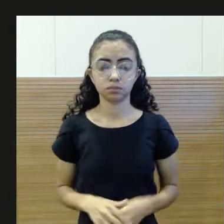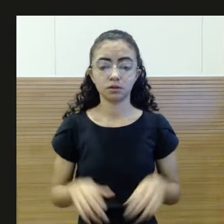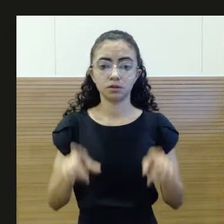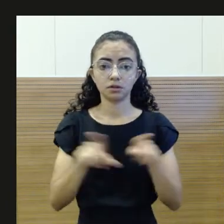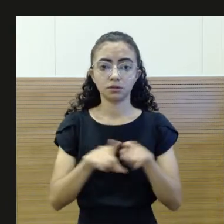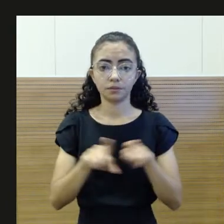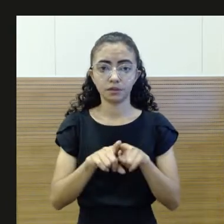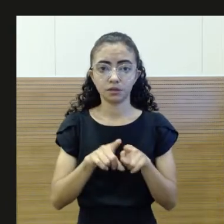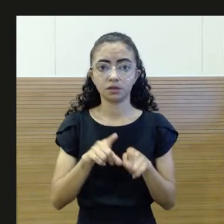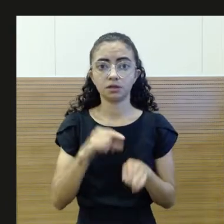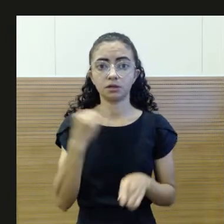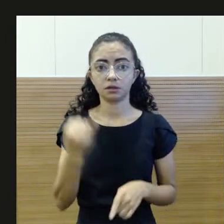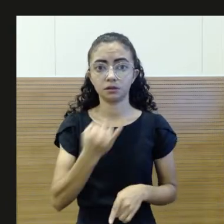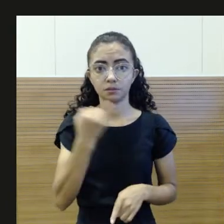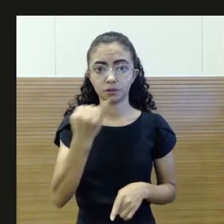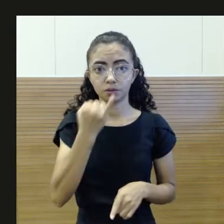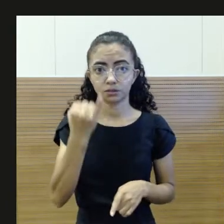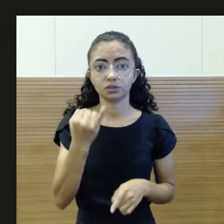less resources